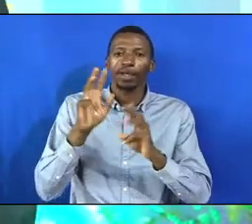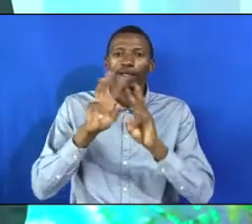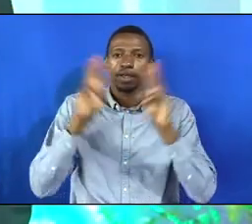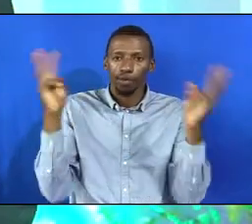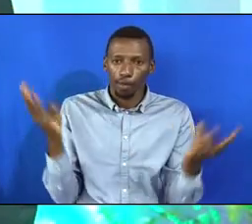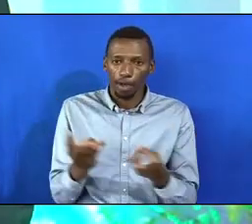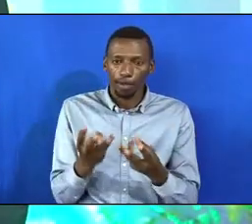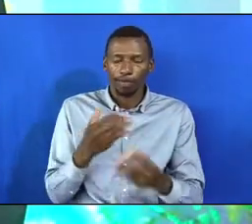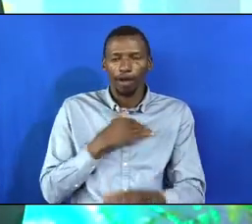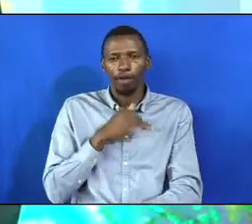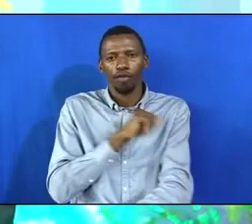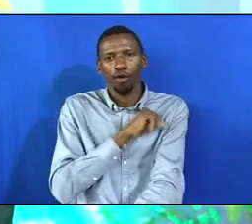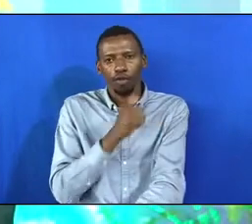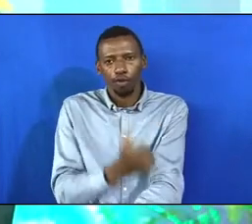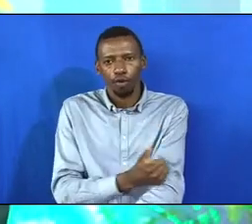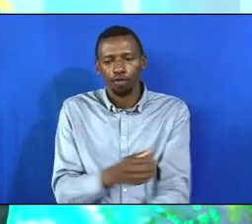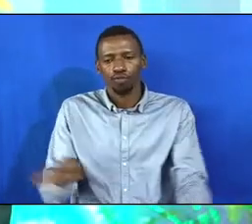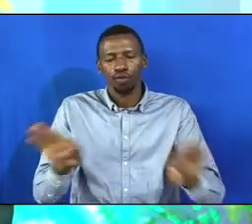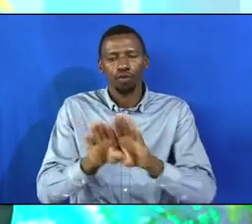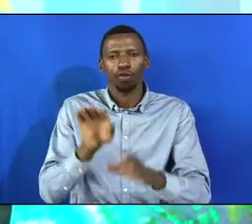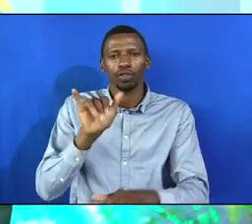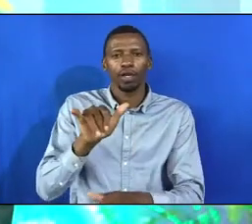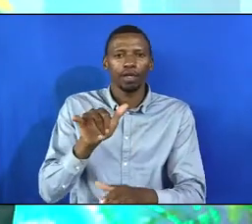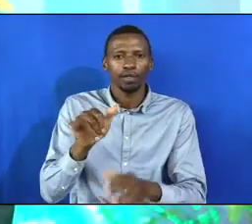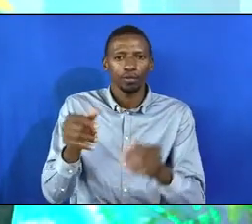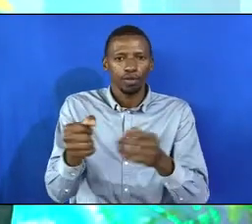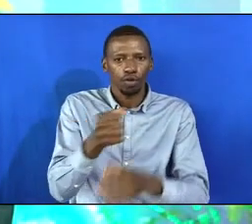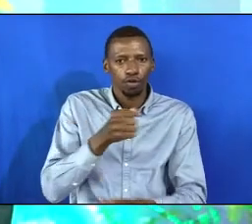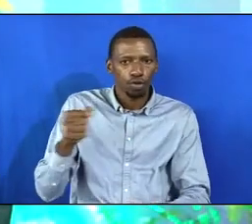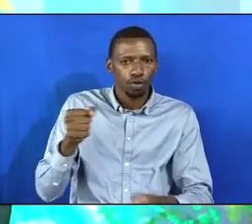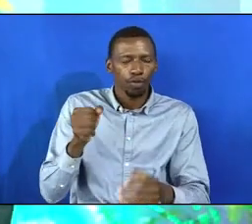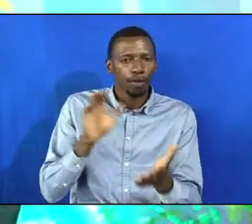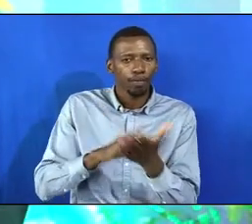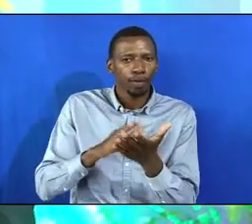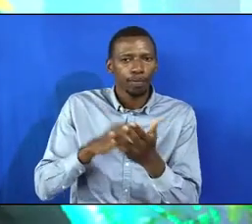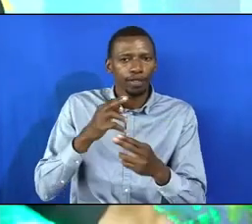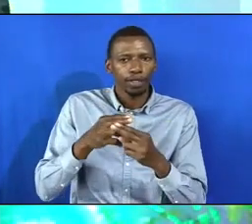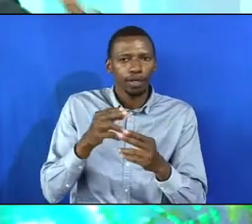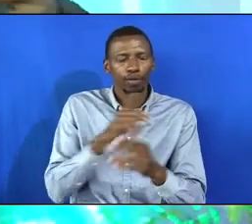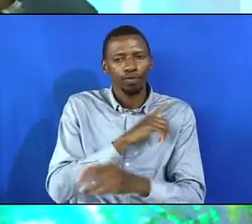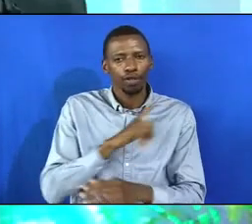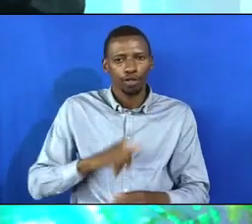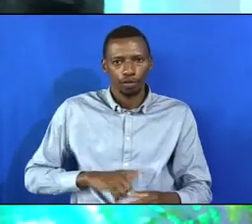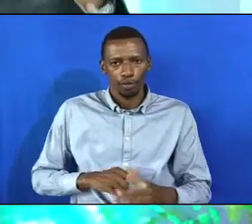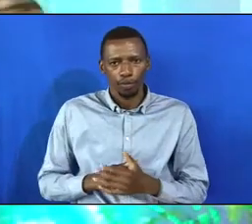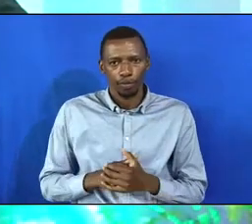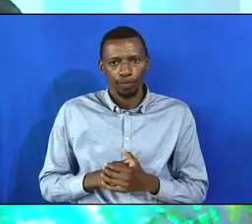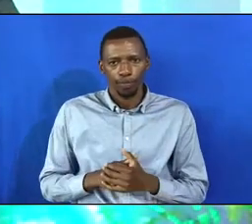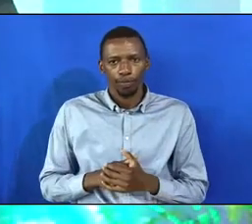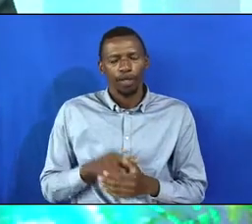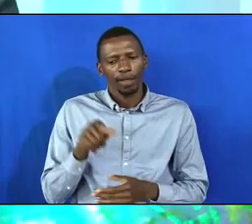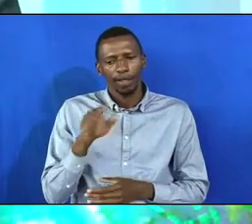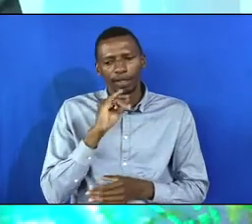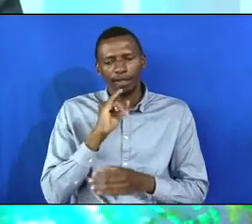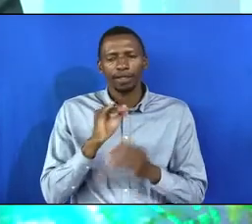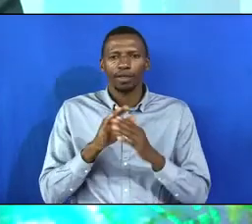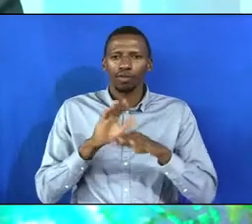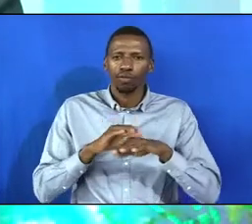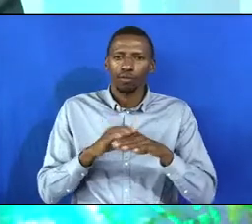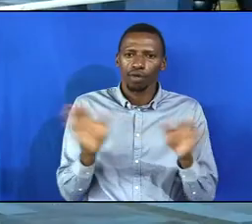the name of the Lord. What an encouragement. There are those ones who would seek to close heaven for others.